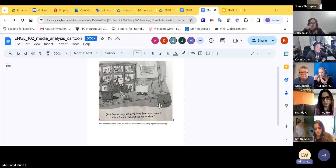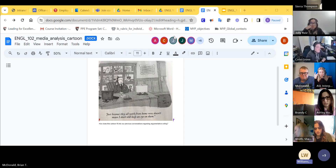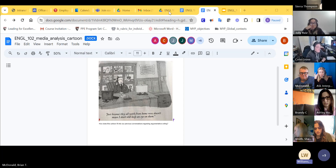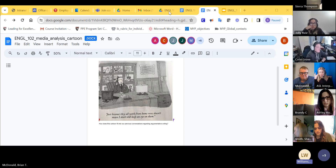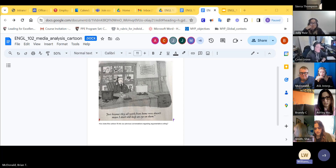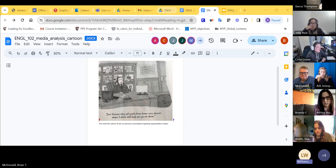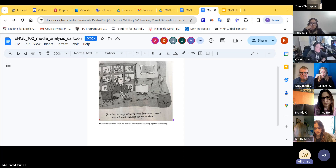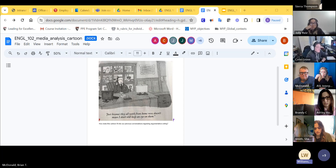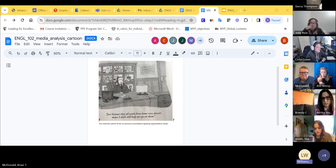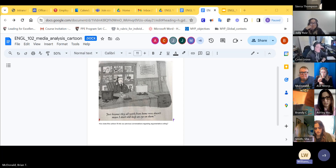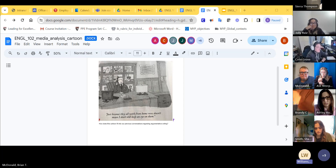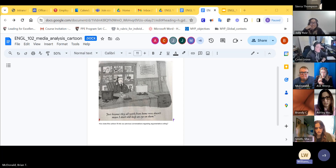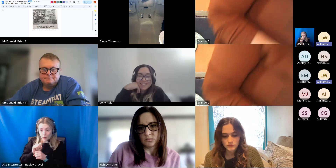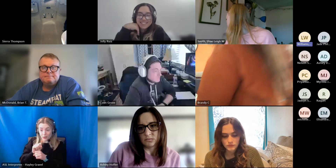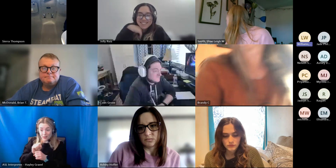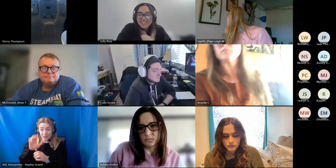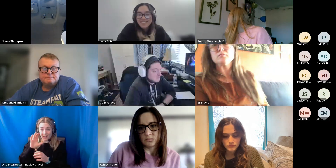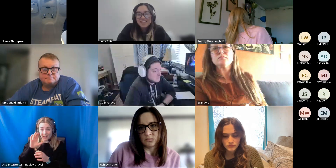just insane.